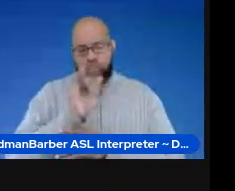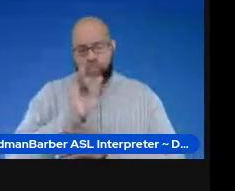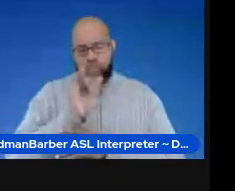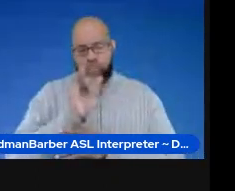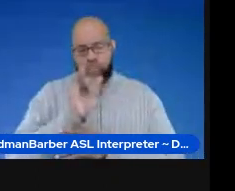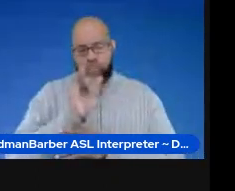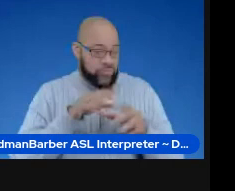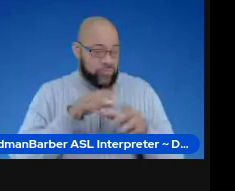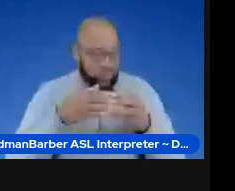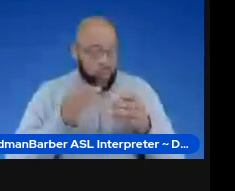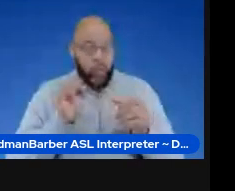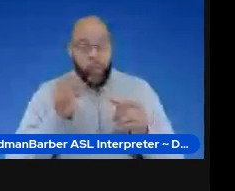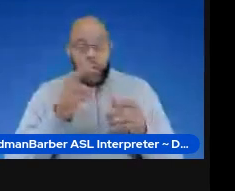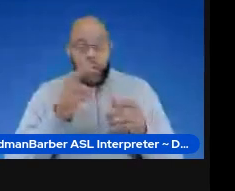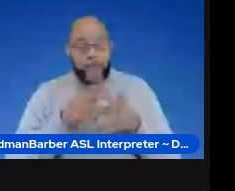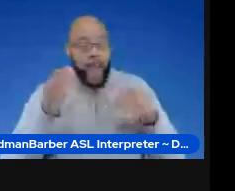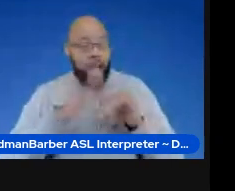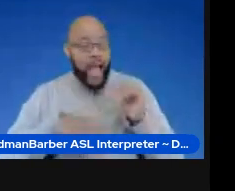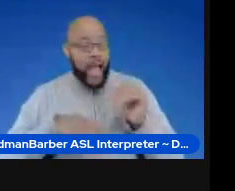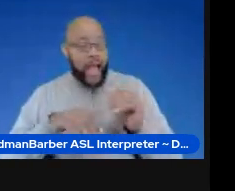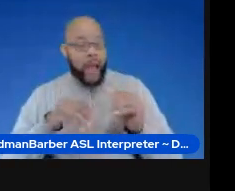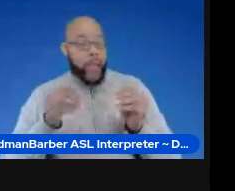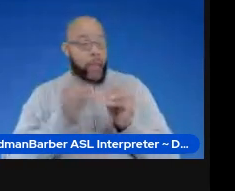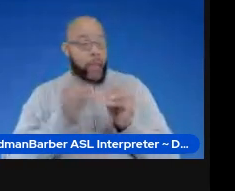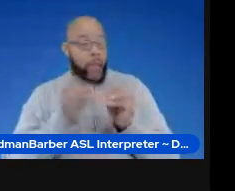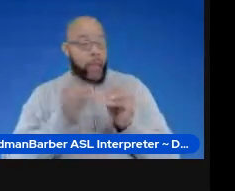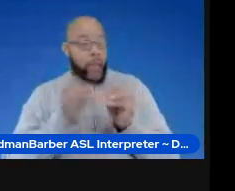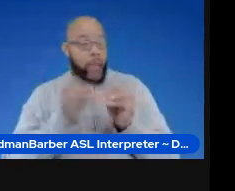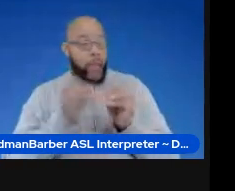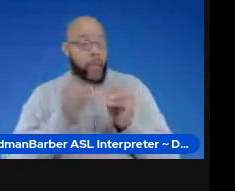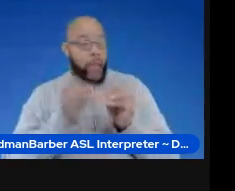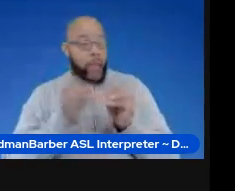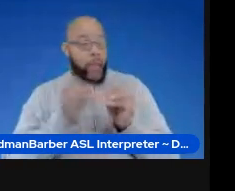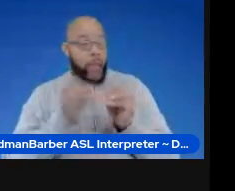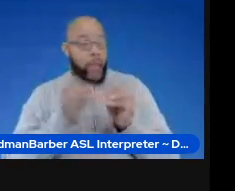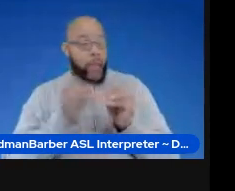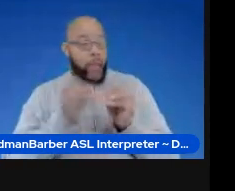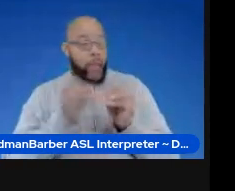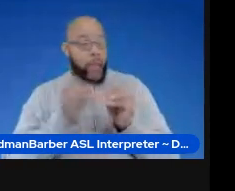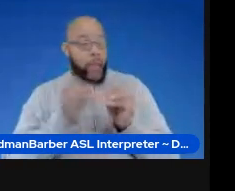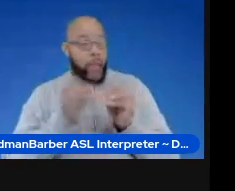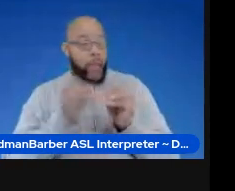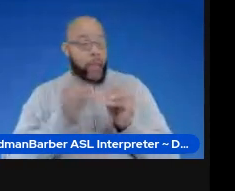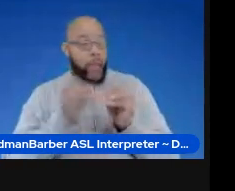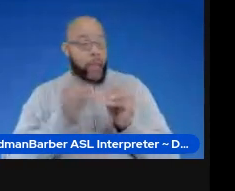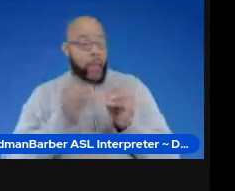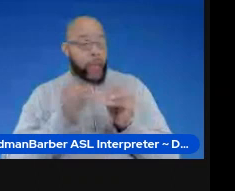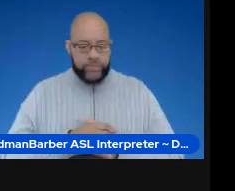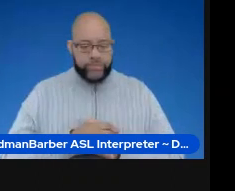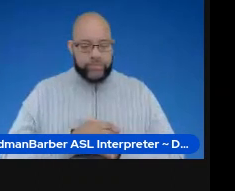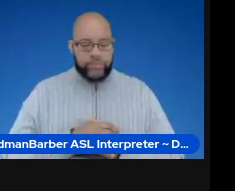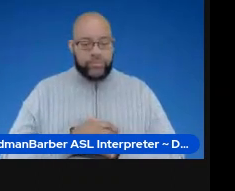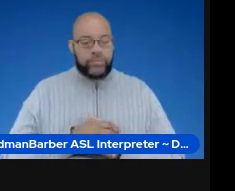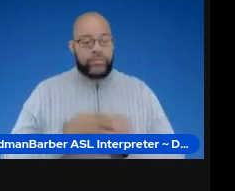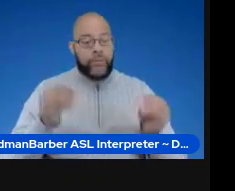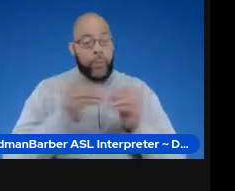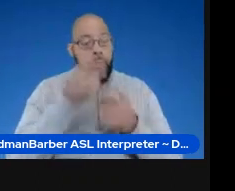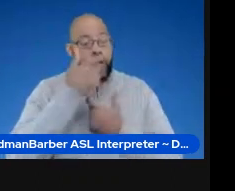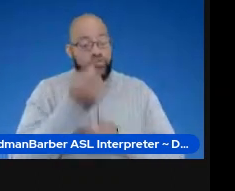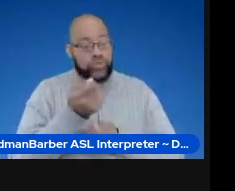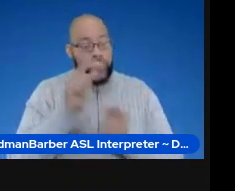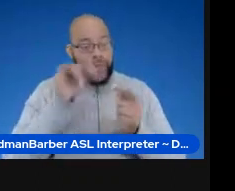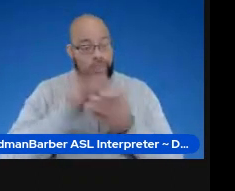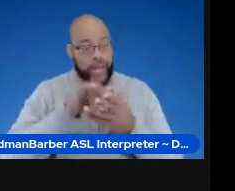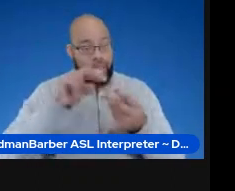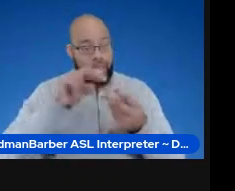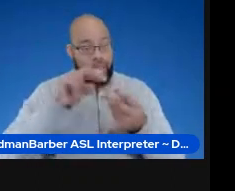as much as 6. Well, that is what we have found thus far. And what is even more interesting about this protein